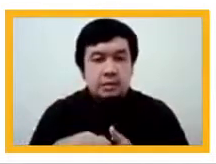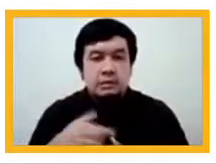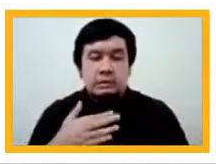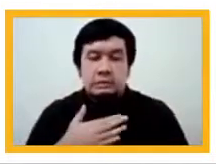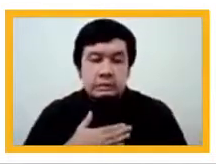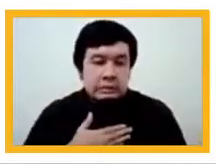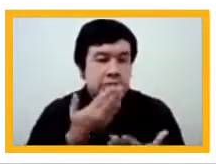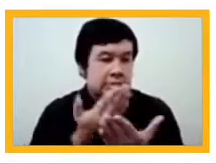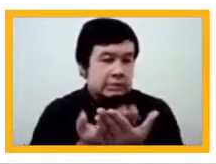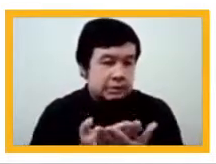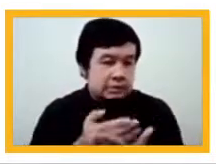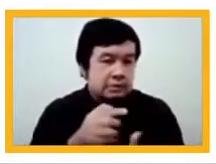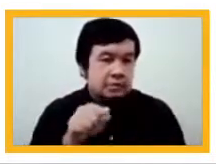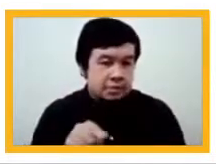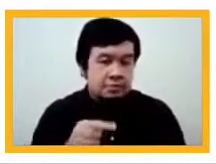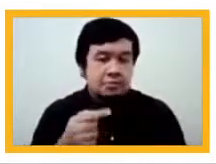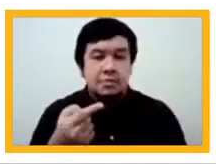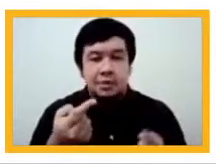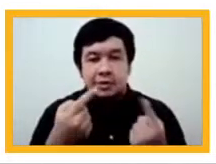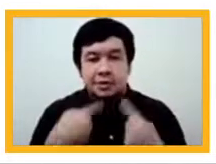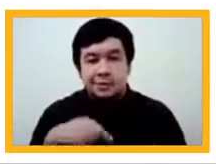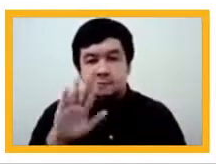much.